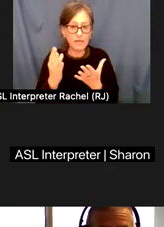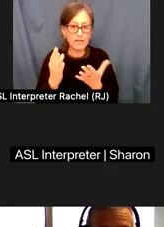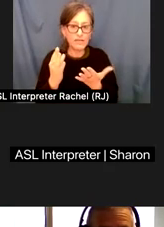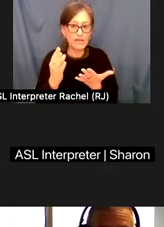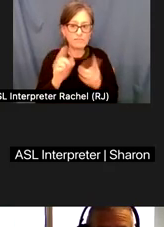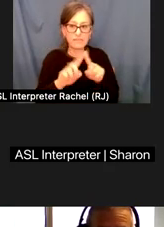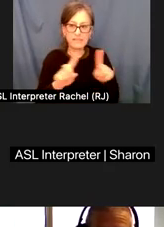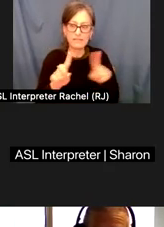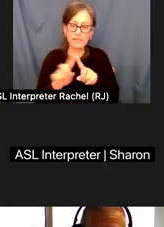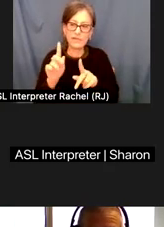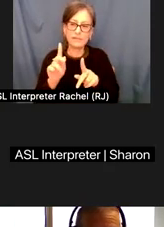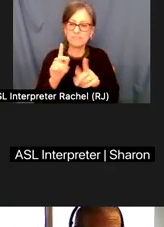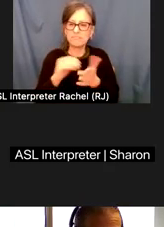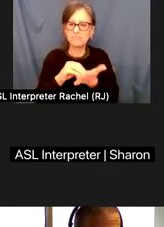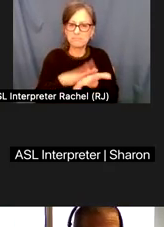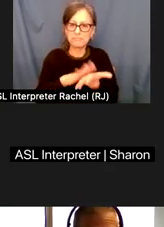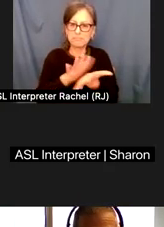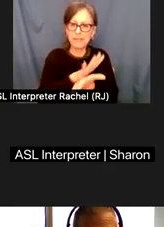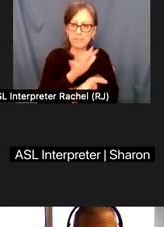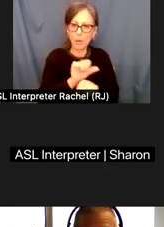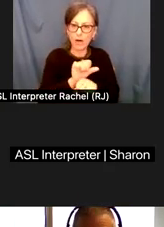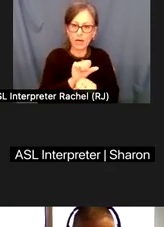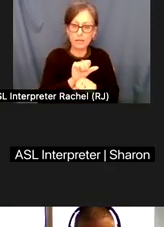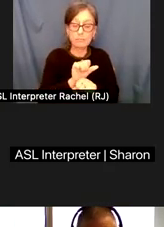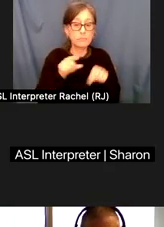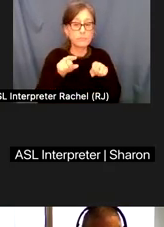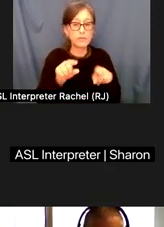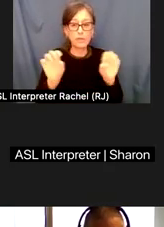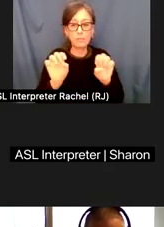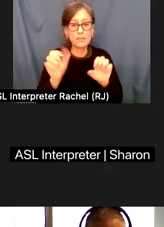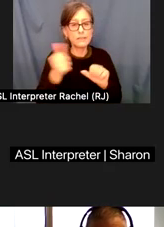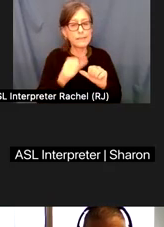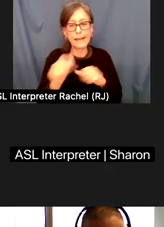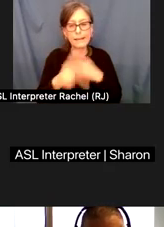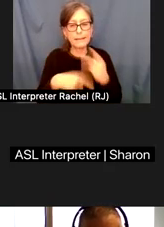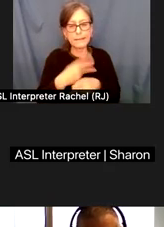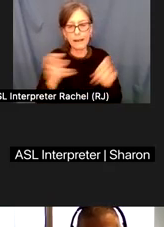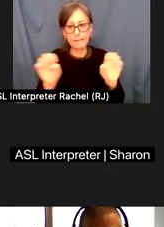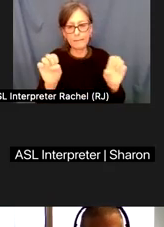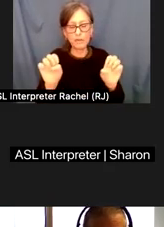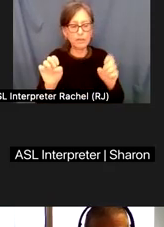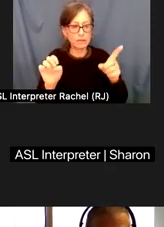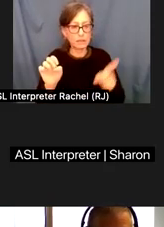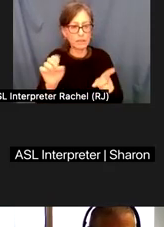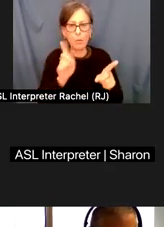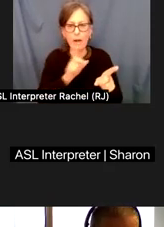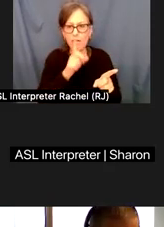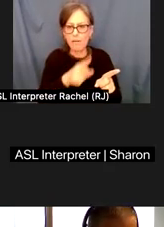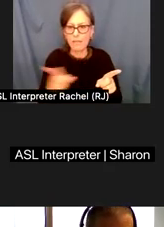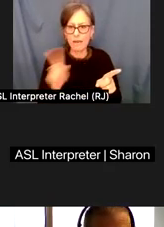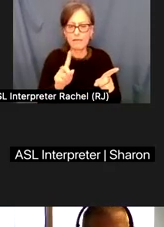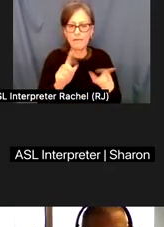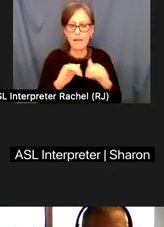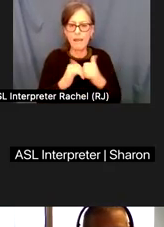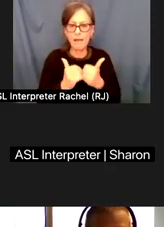And the point is that in an emergency, it could be any kind of emergency, Where are these? How are you going to access